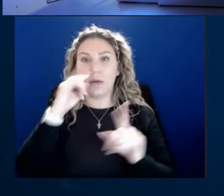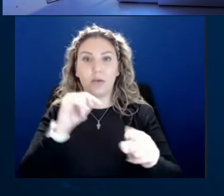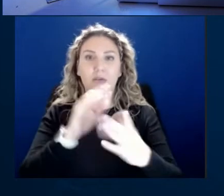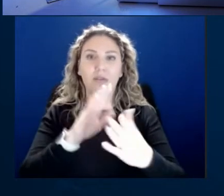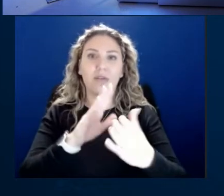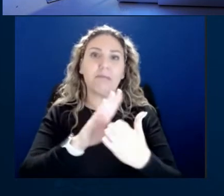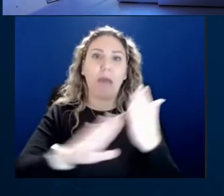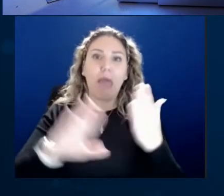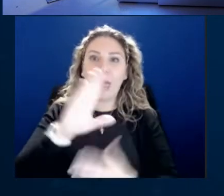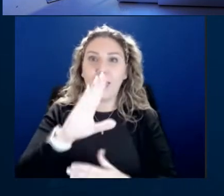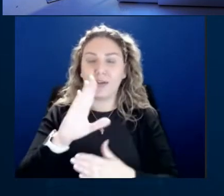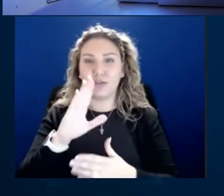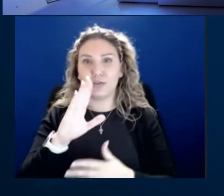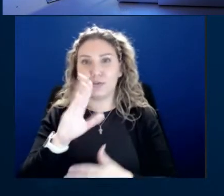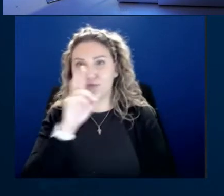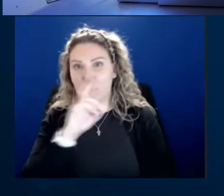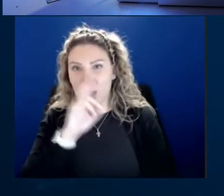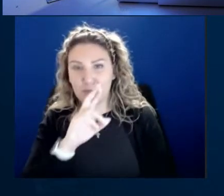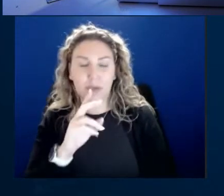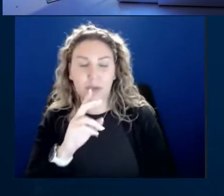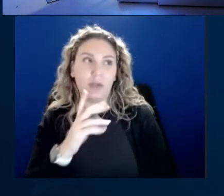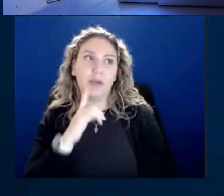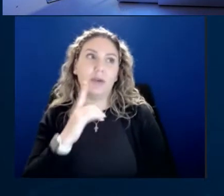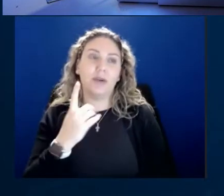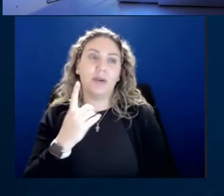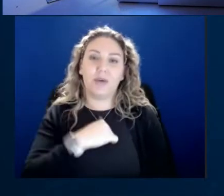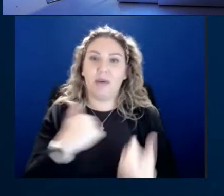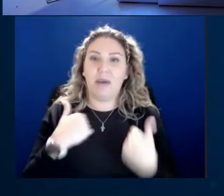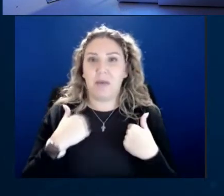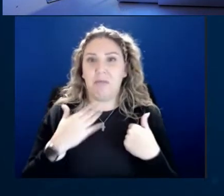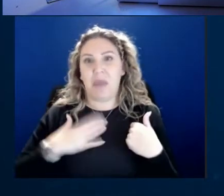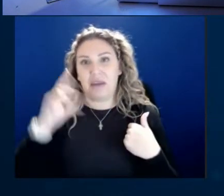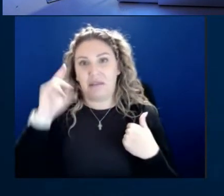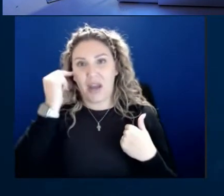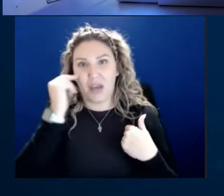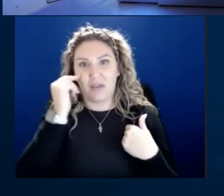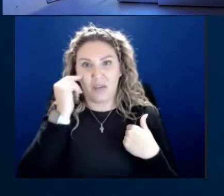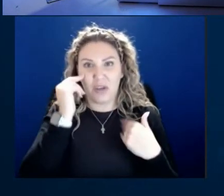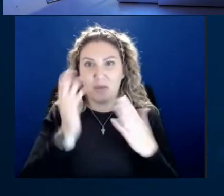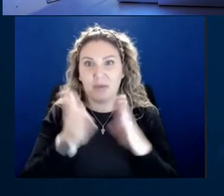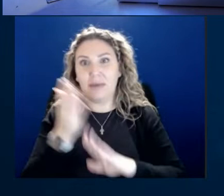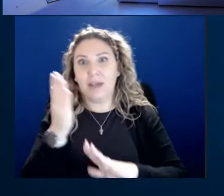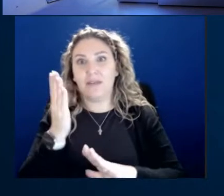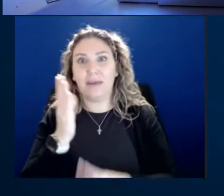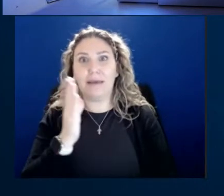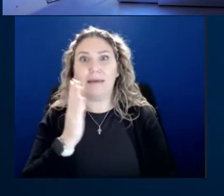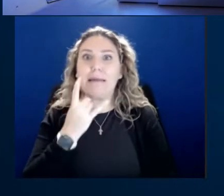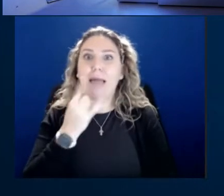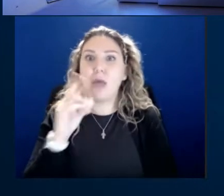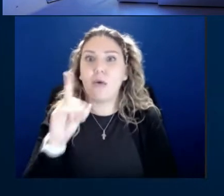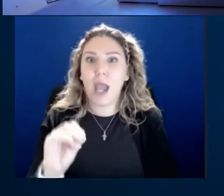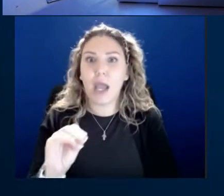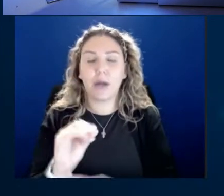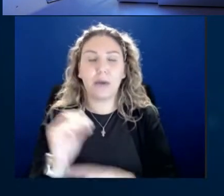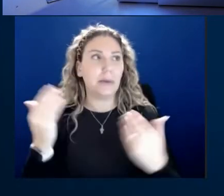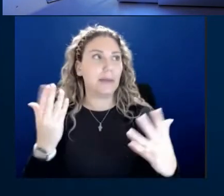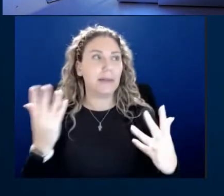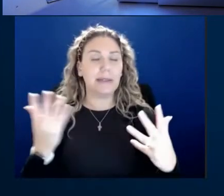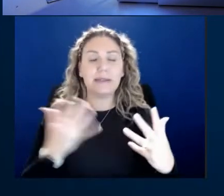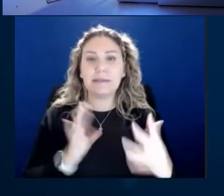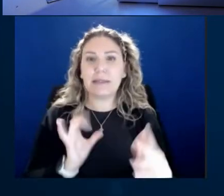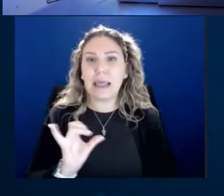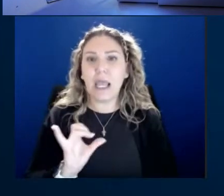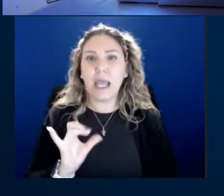going away party for my nephew heading off to Colorado, and I'm always thinking, what is that like for a kid to be sent off away from the folks